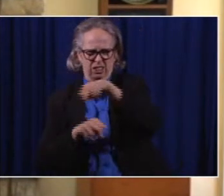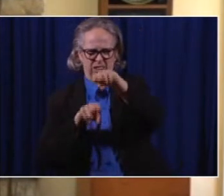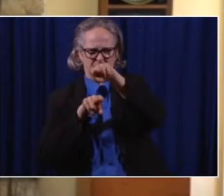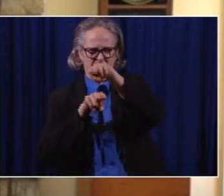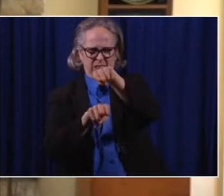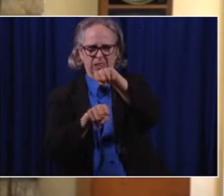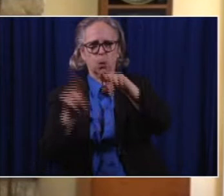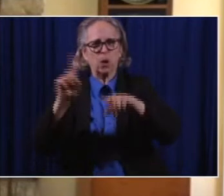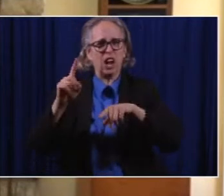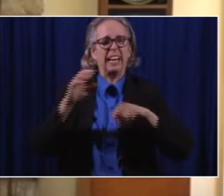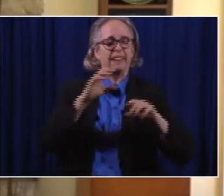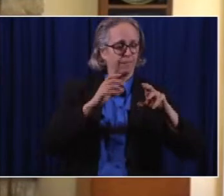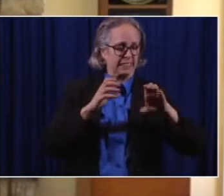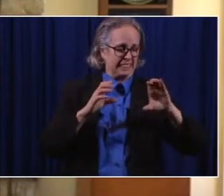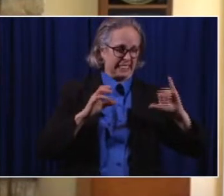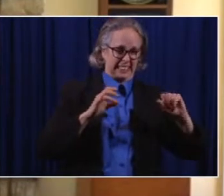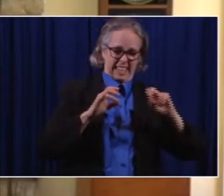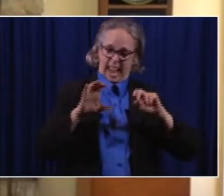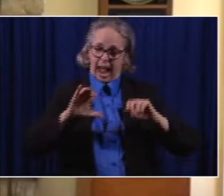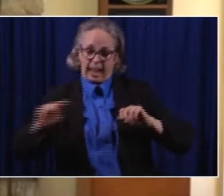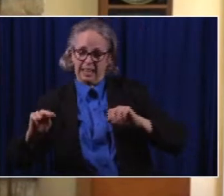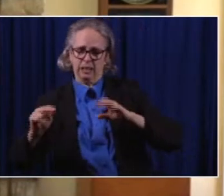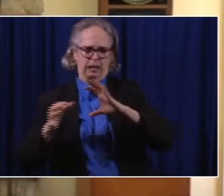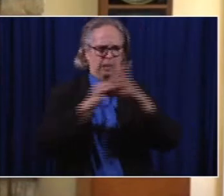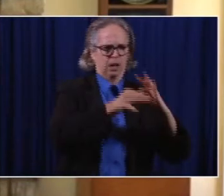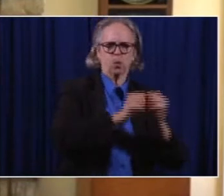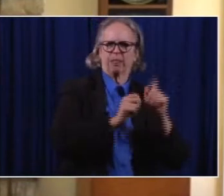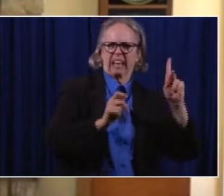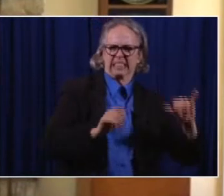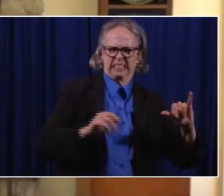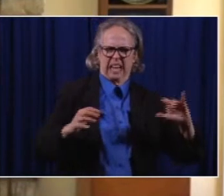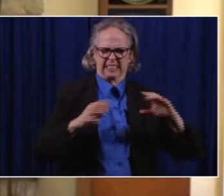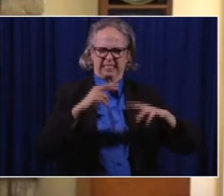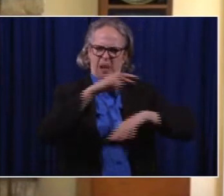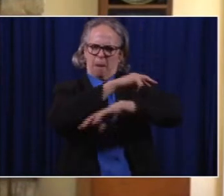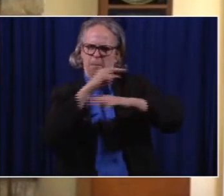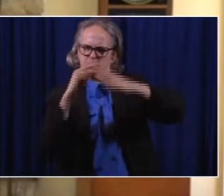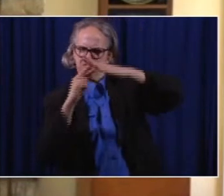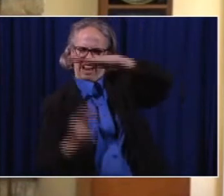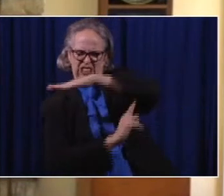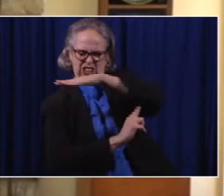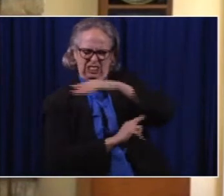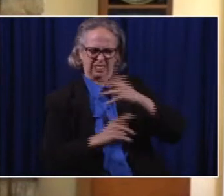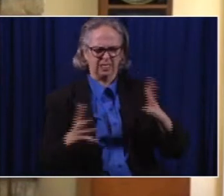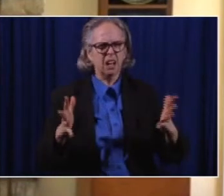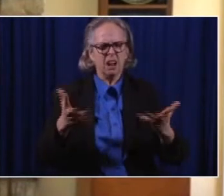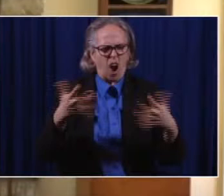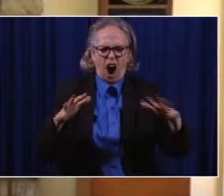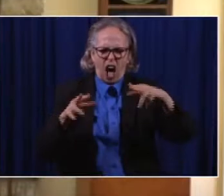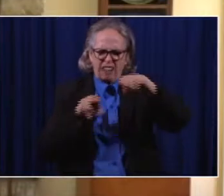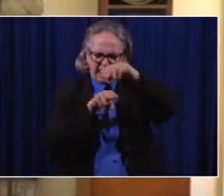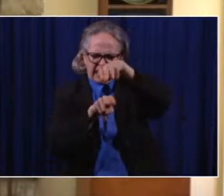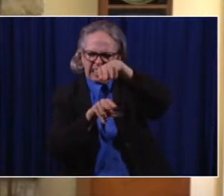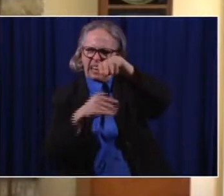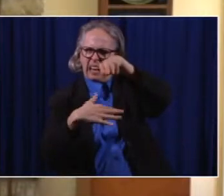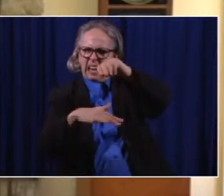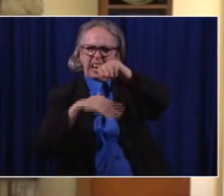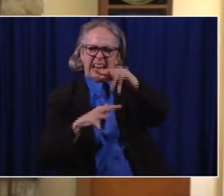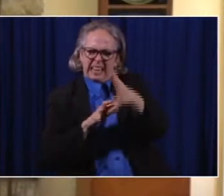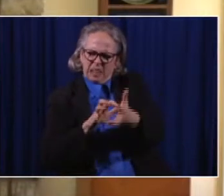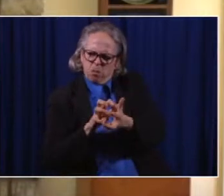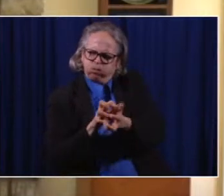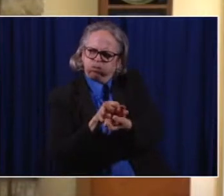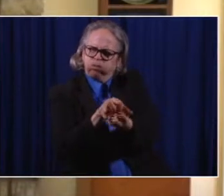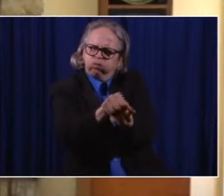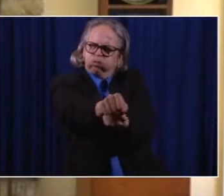Kentucky. Damages from the accident are very severe. The bridge is now closed. Inspectors were